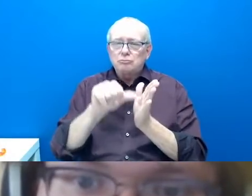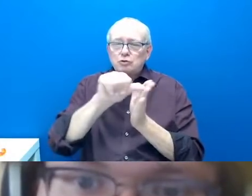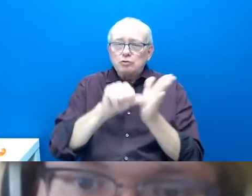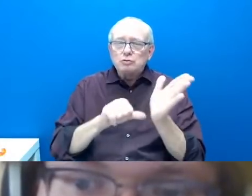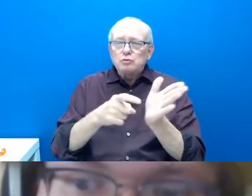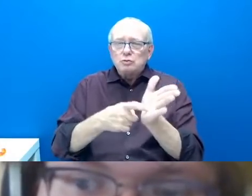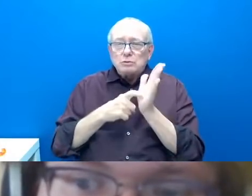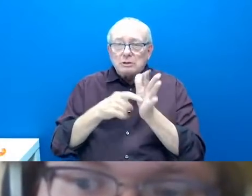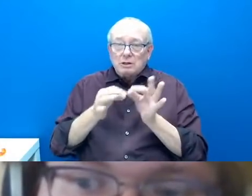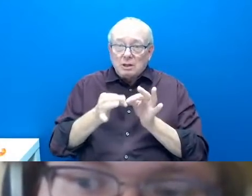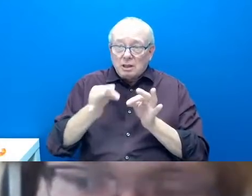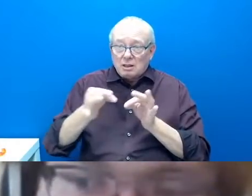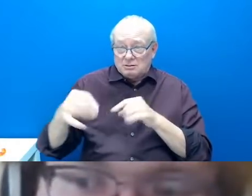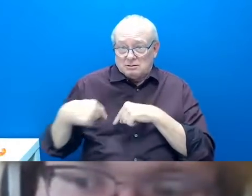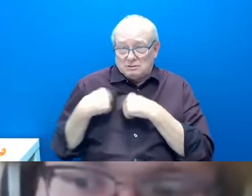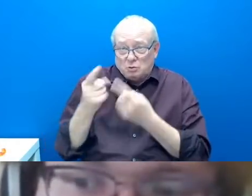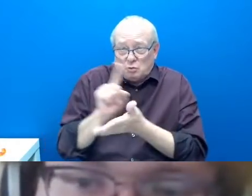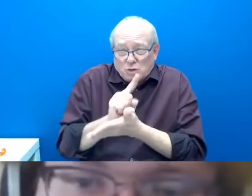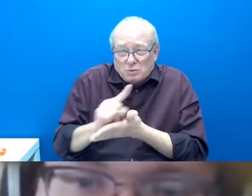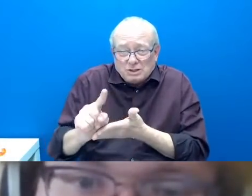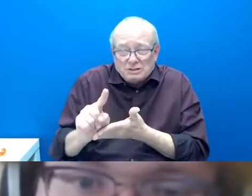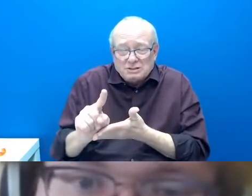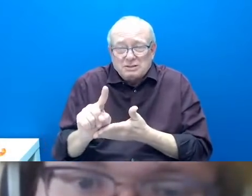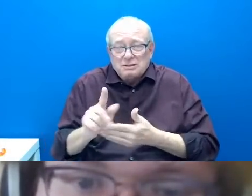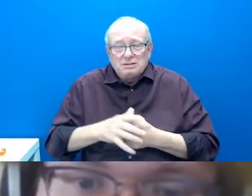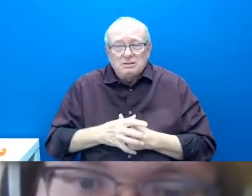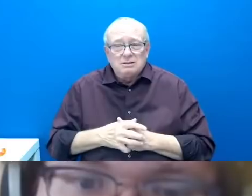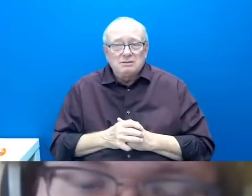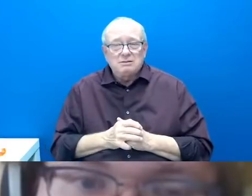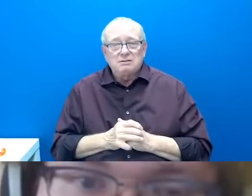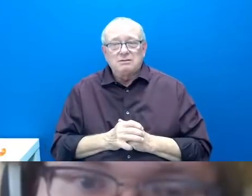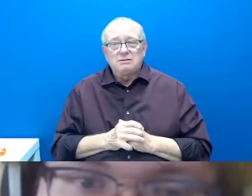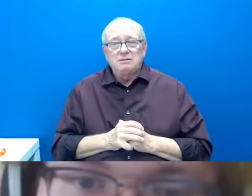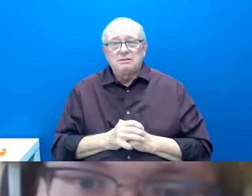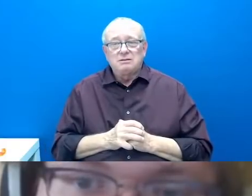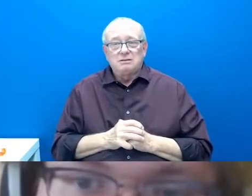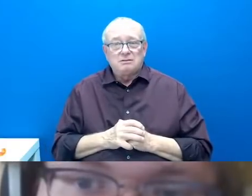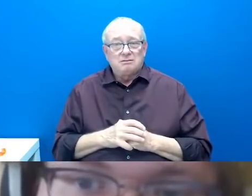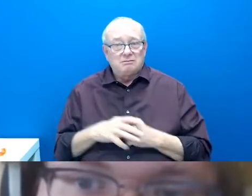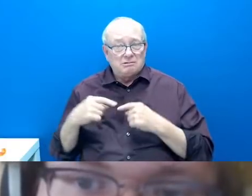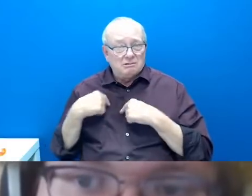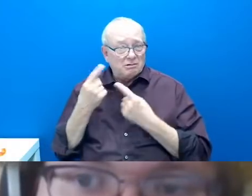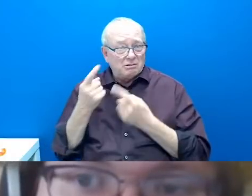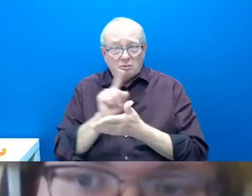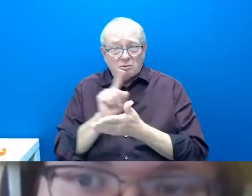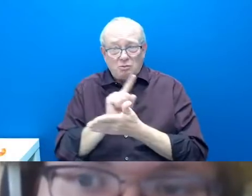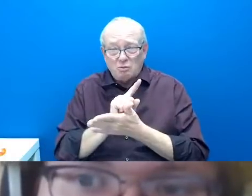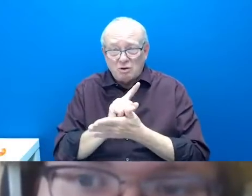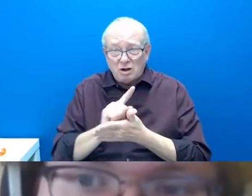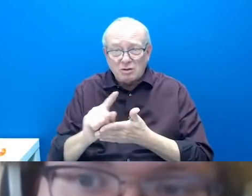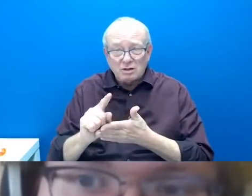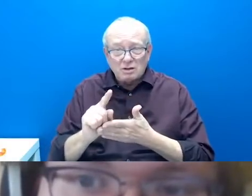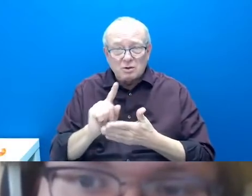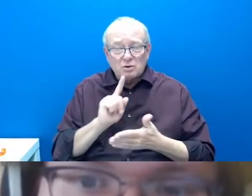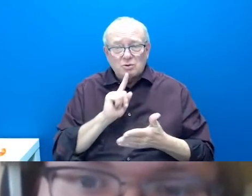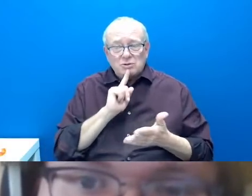procedures over the last week as things have really started